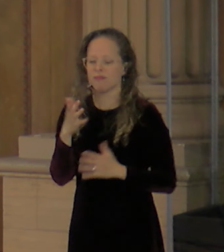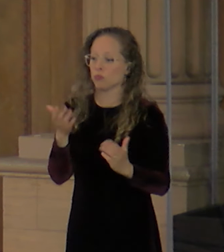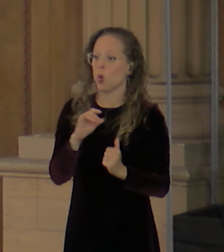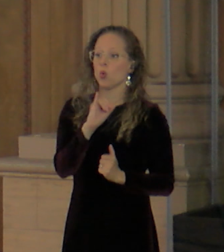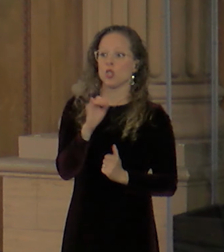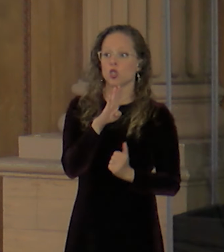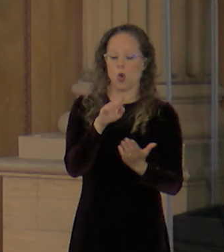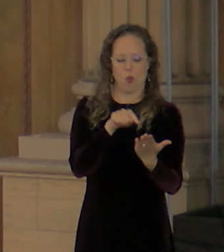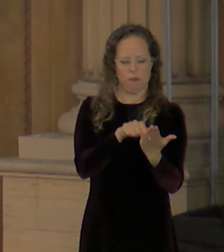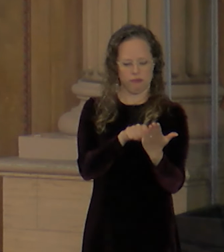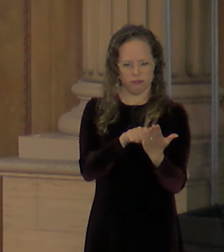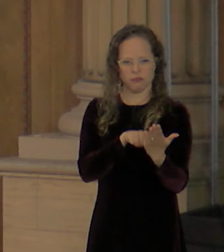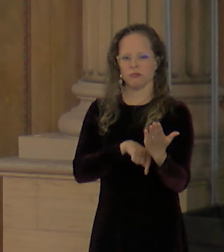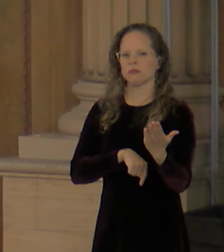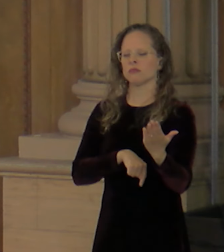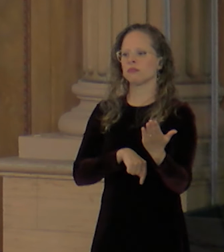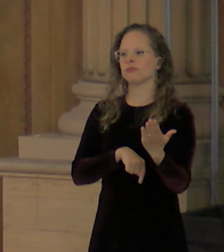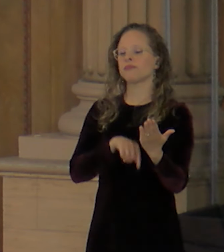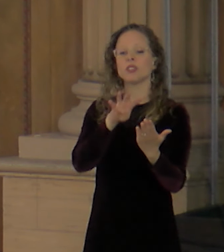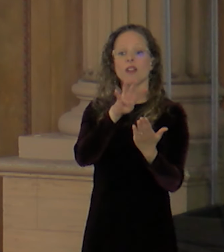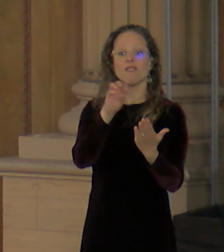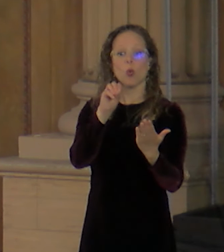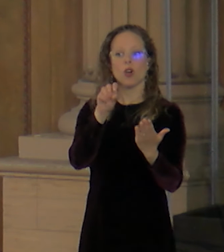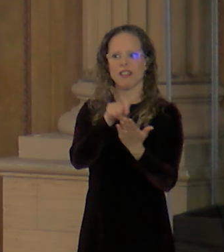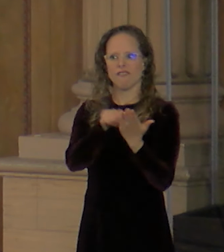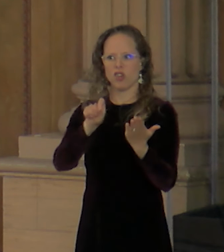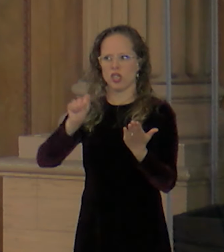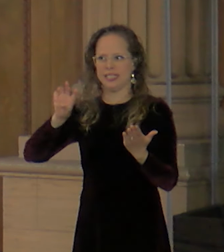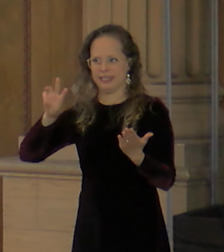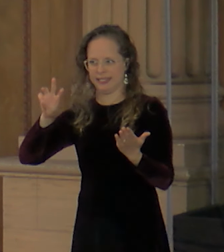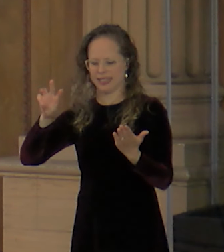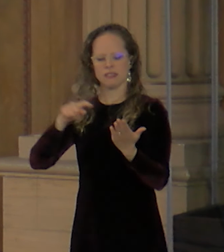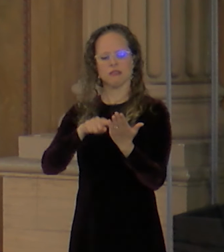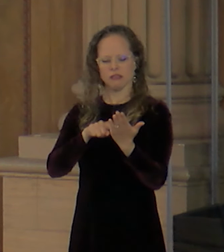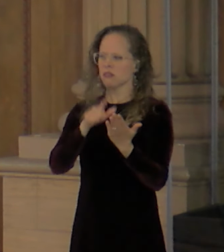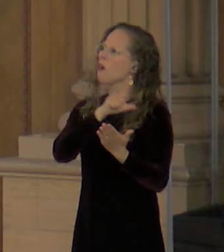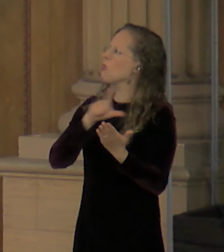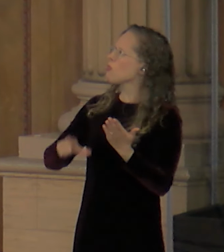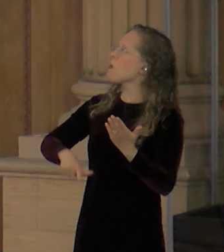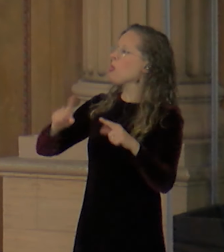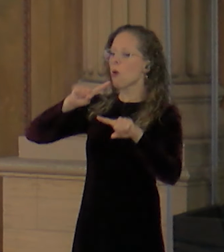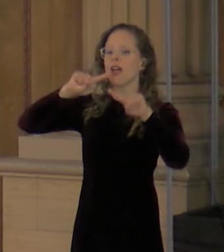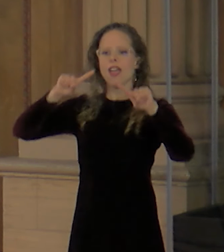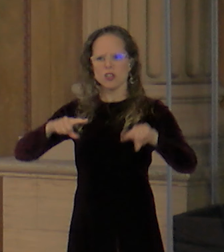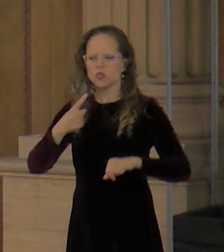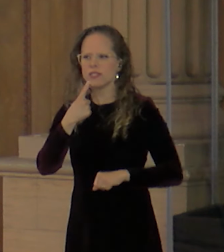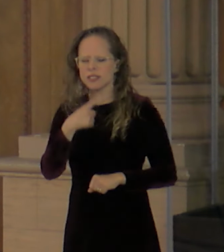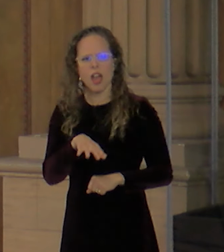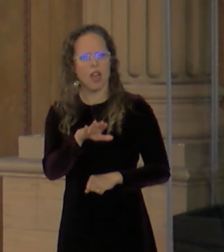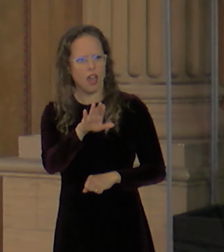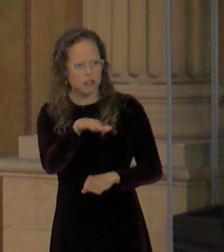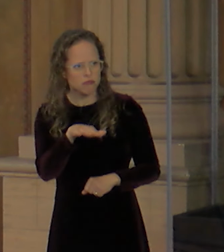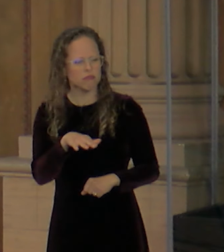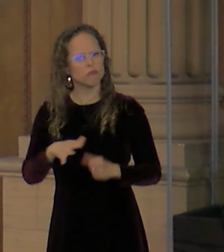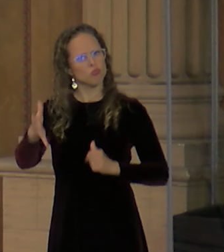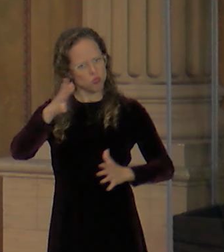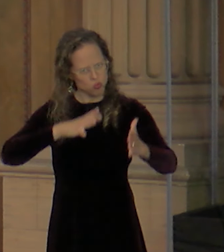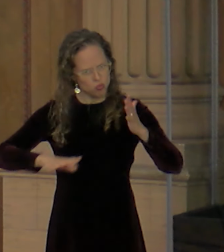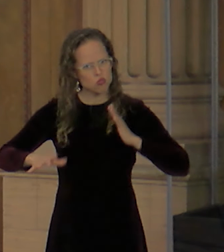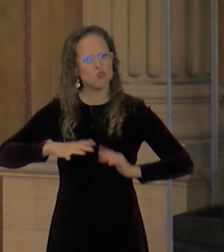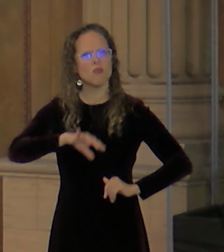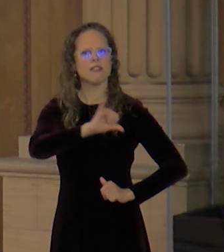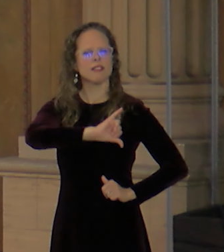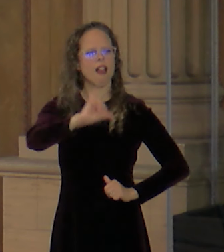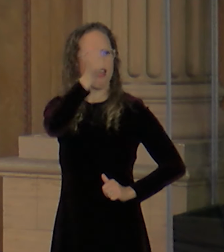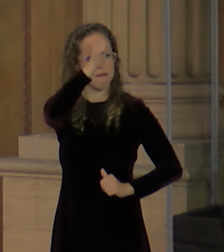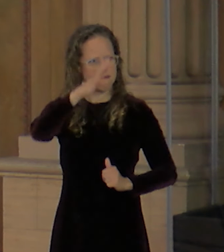6, here's God's second speech. It says, Then the Lord answered Job out of the whirlwind and said, Dress for action like a man. I